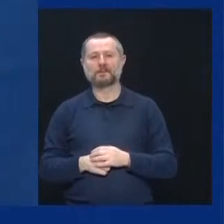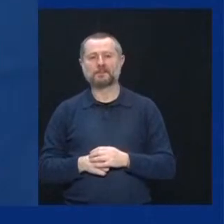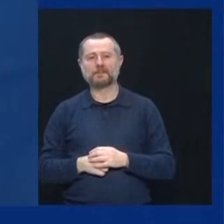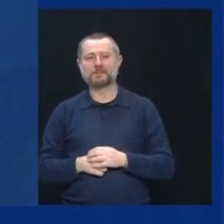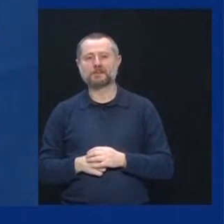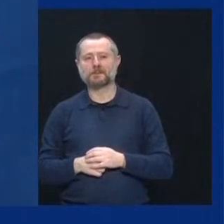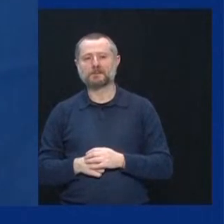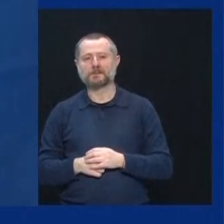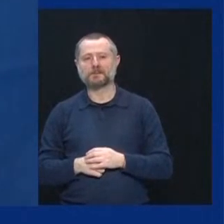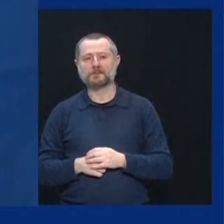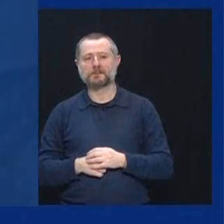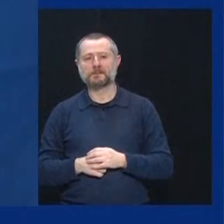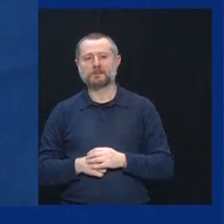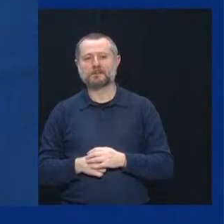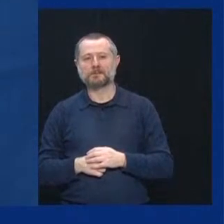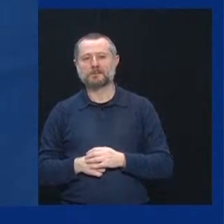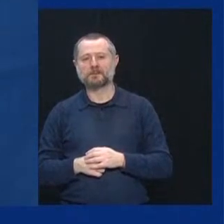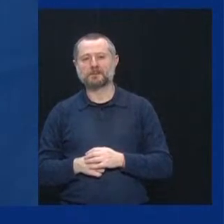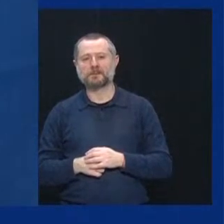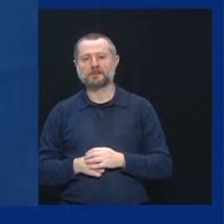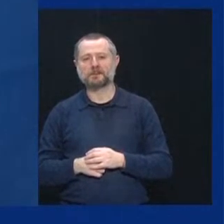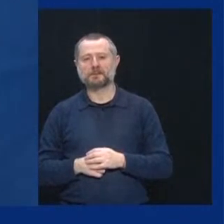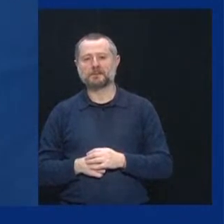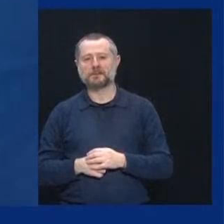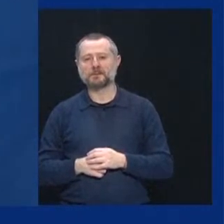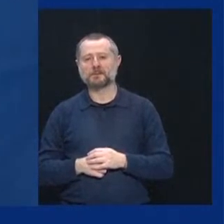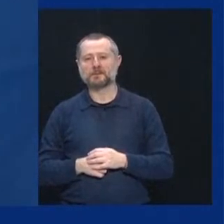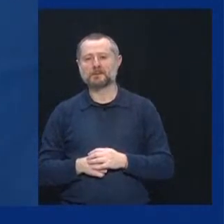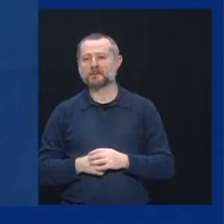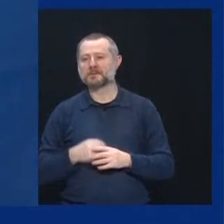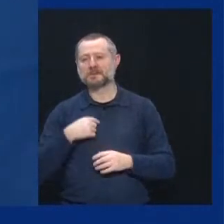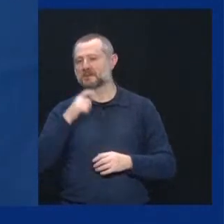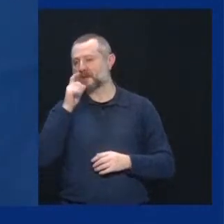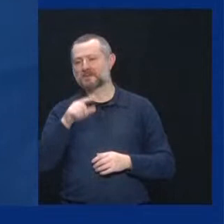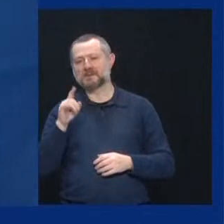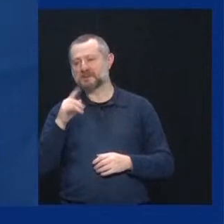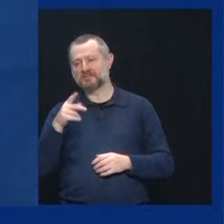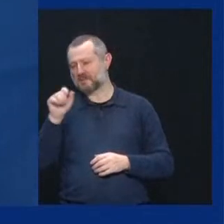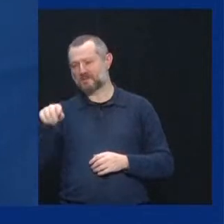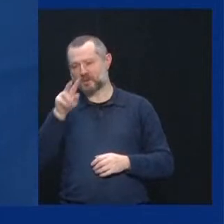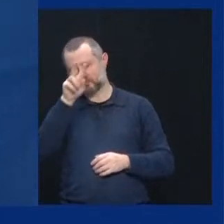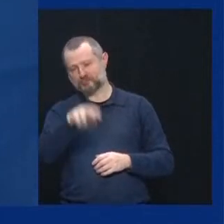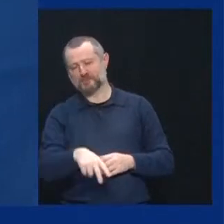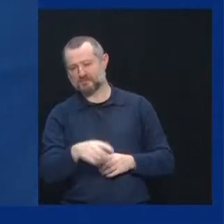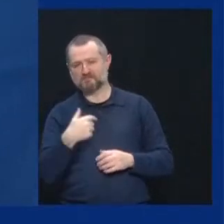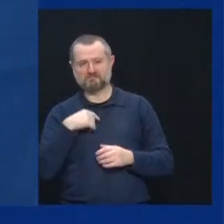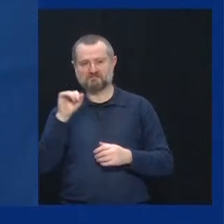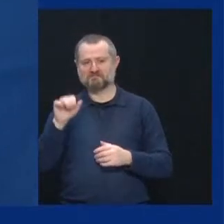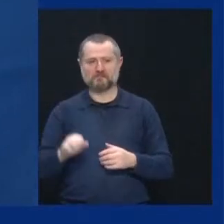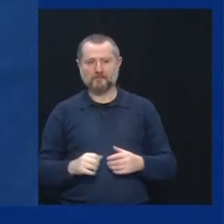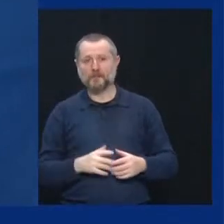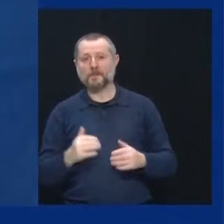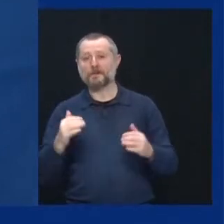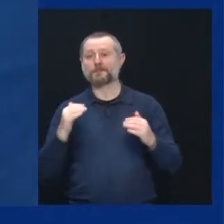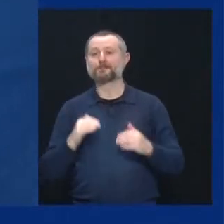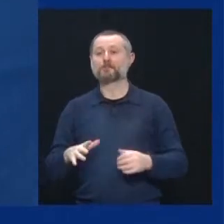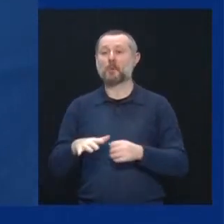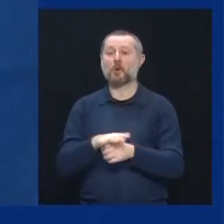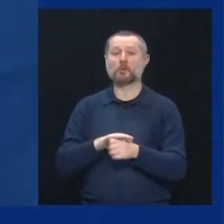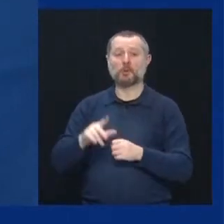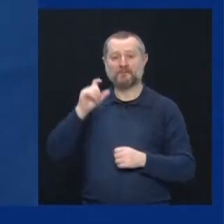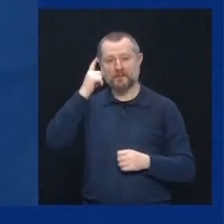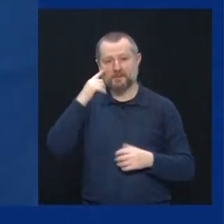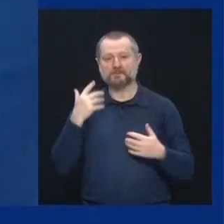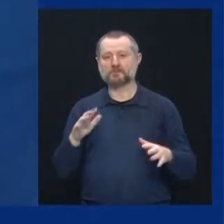assistance. And I'm not going to go through all the zip codes, but you can look it up. Local governments have